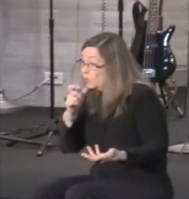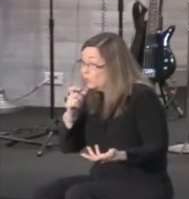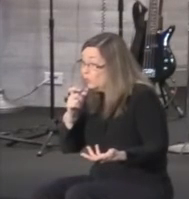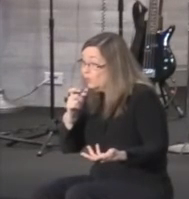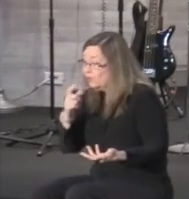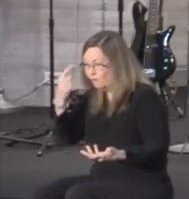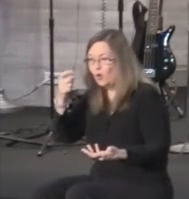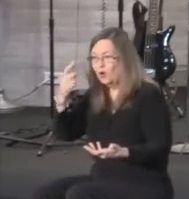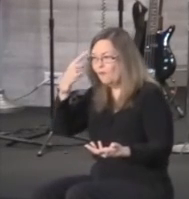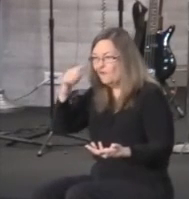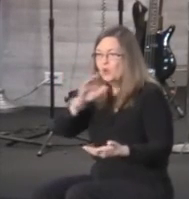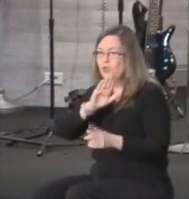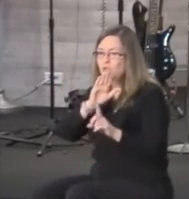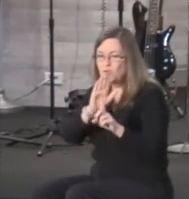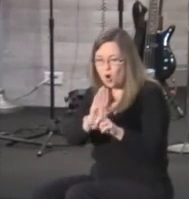For your sake.